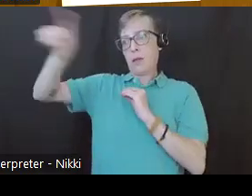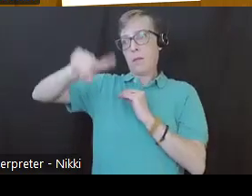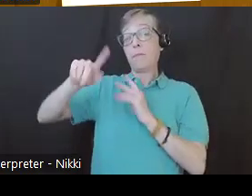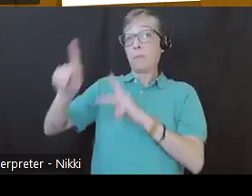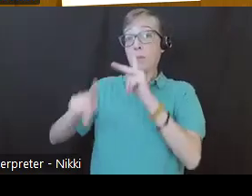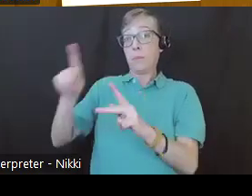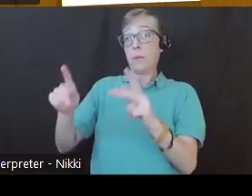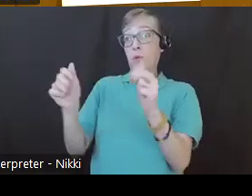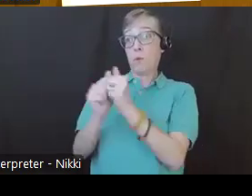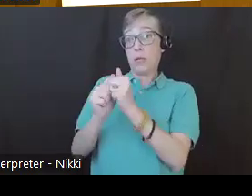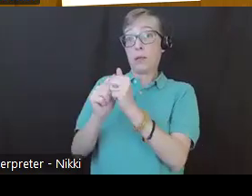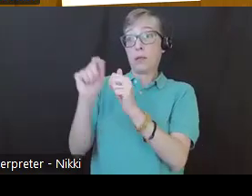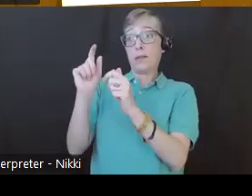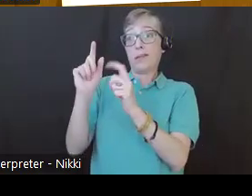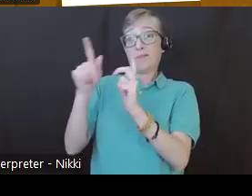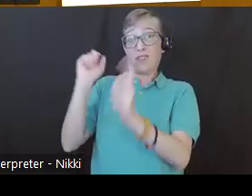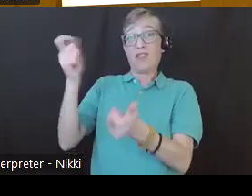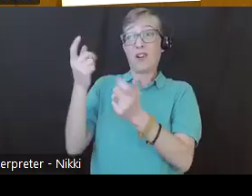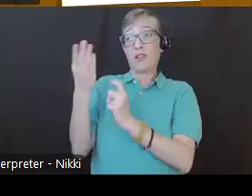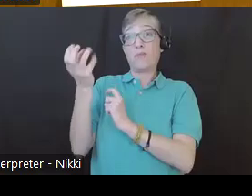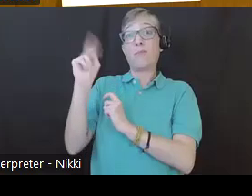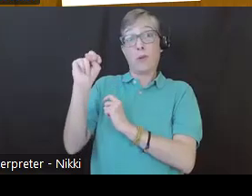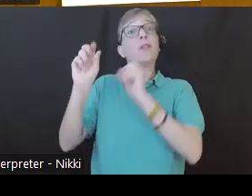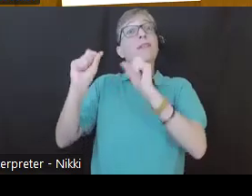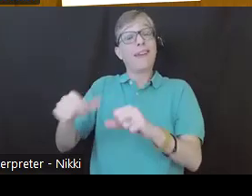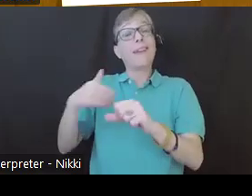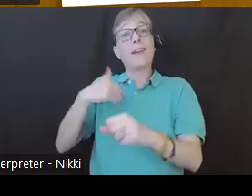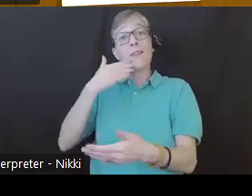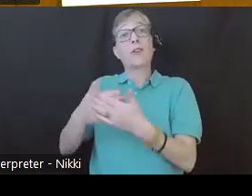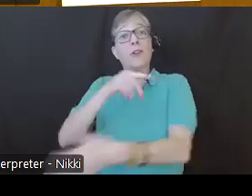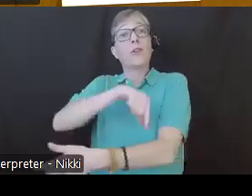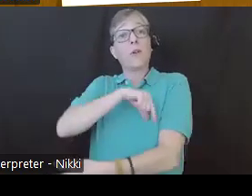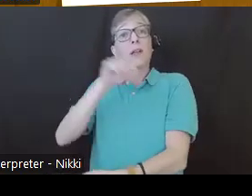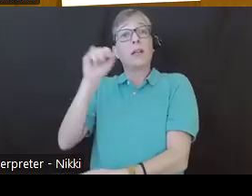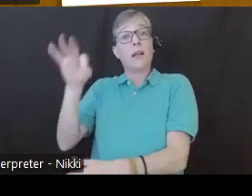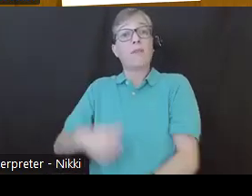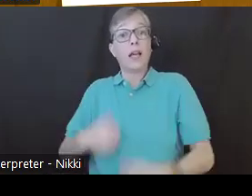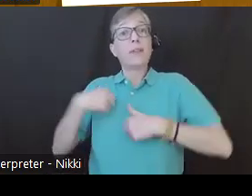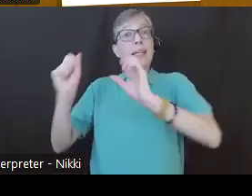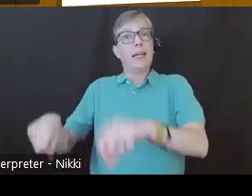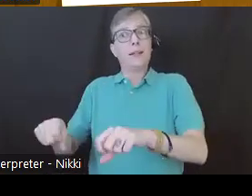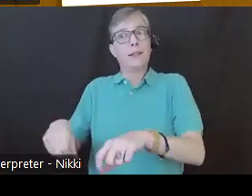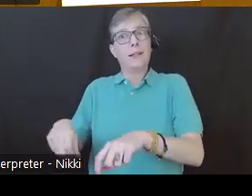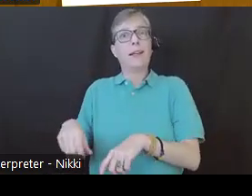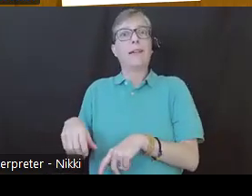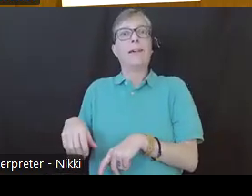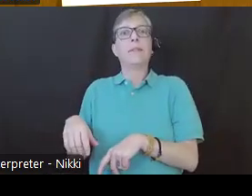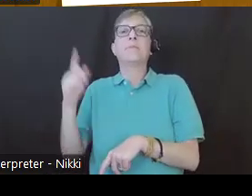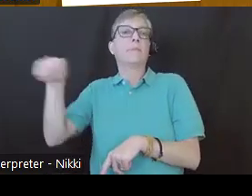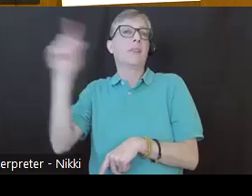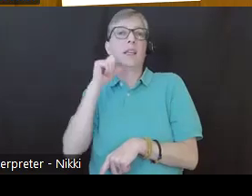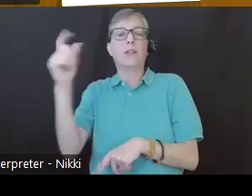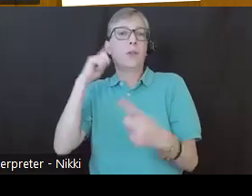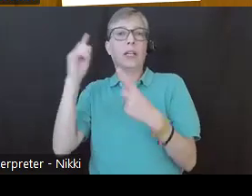have a good quality of life. I don't think that that's a message that they often hear, and if they're the ones that are going to be